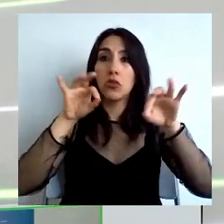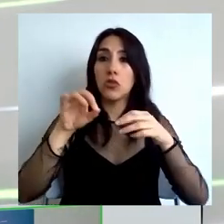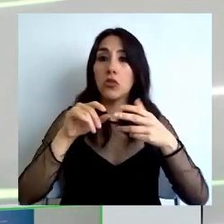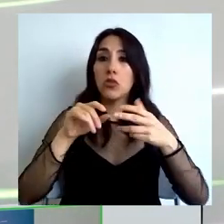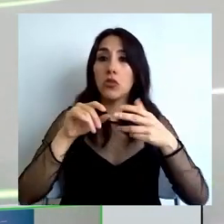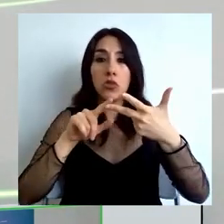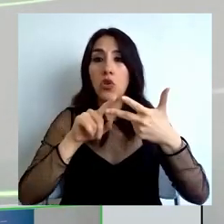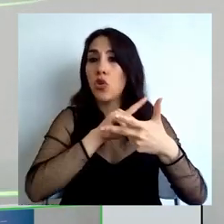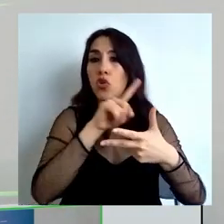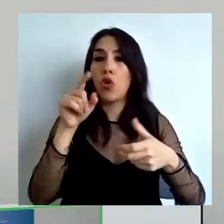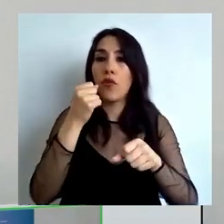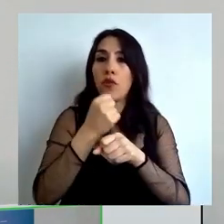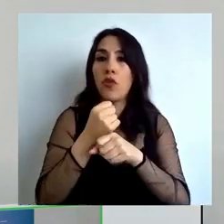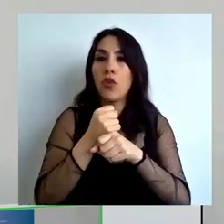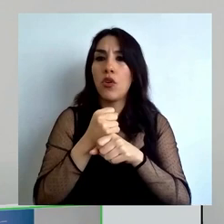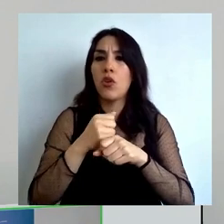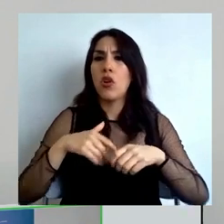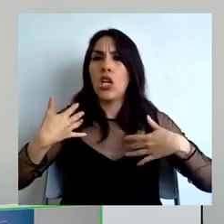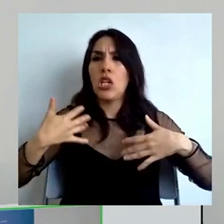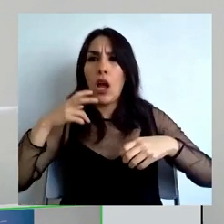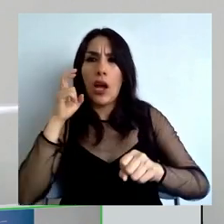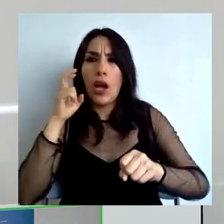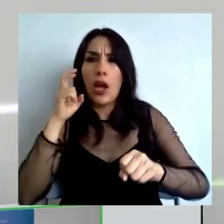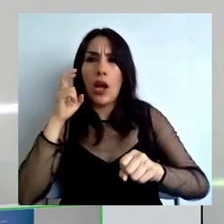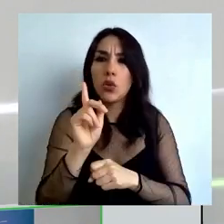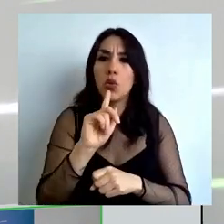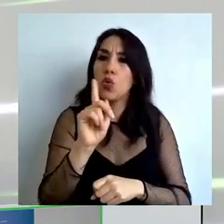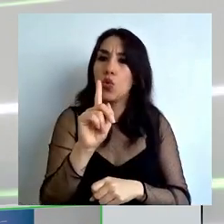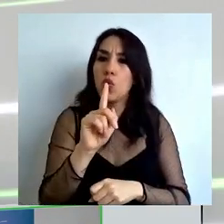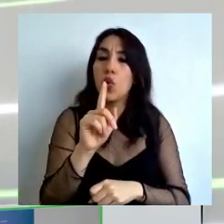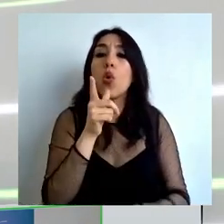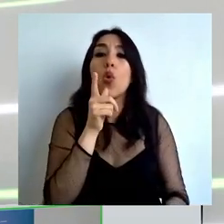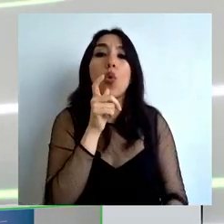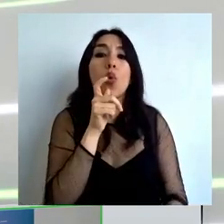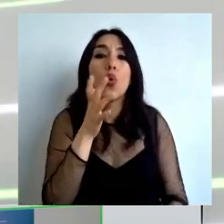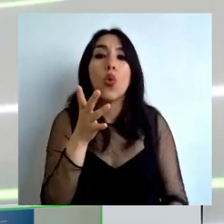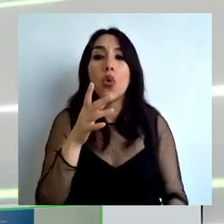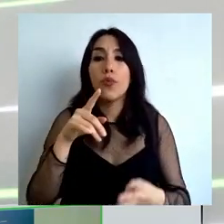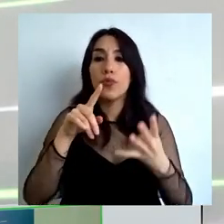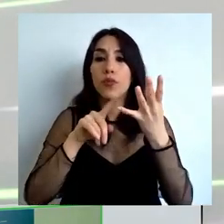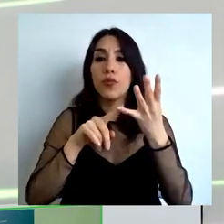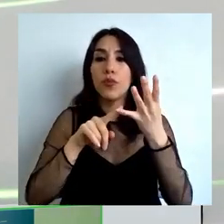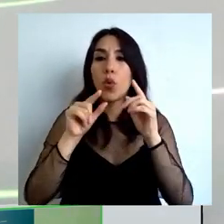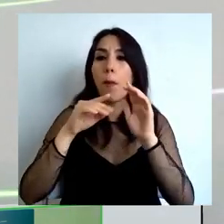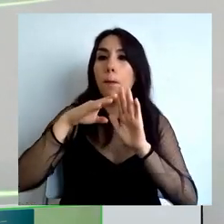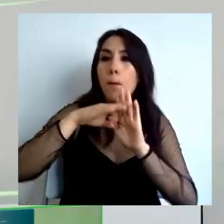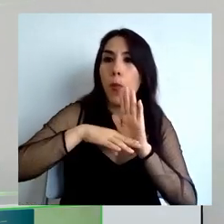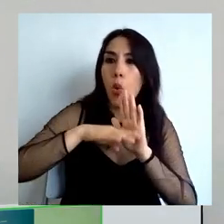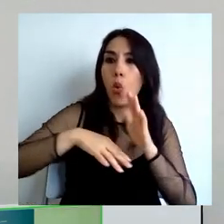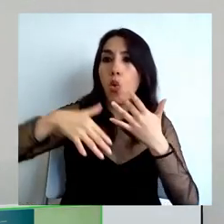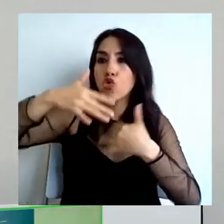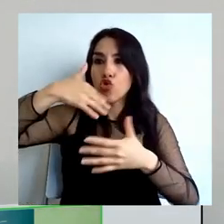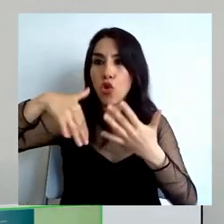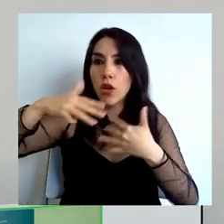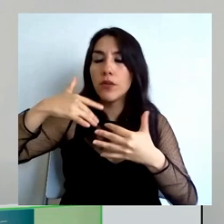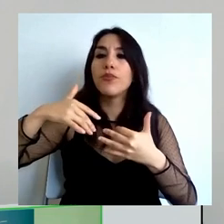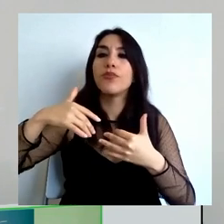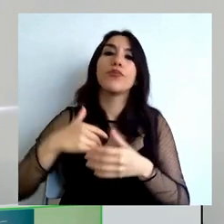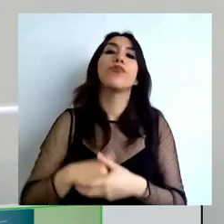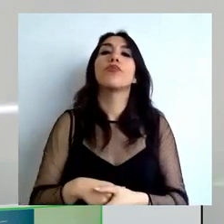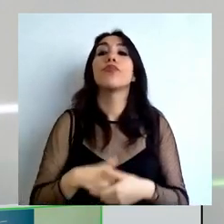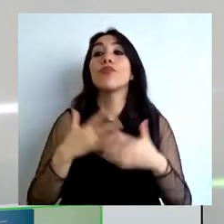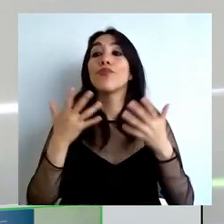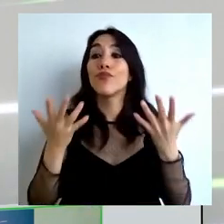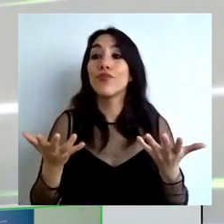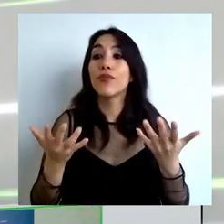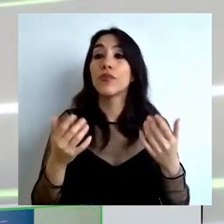a freely chosen job, having a baseline of condition is fundamental, but and also having the